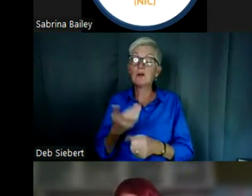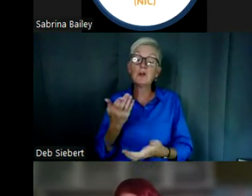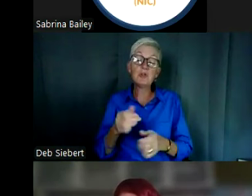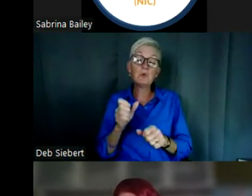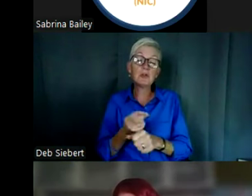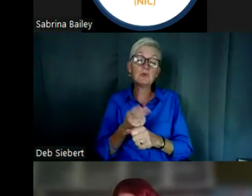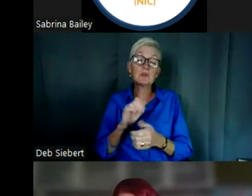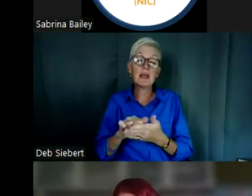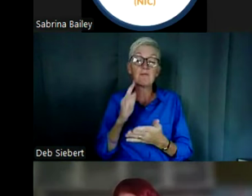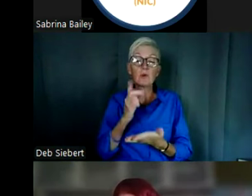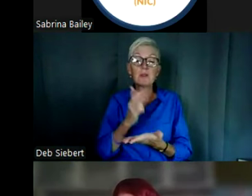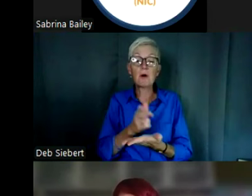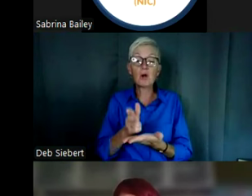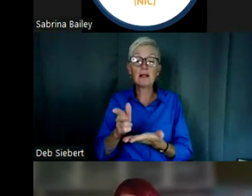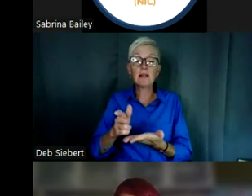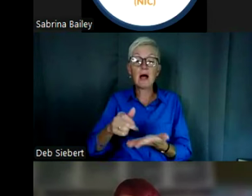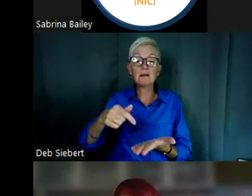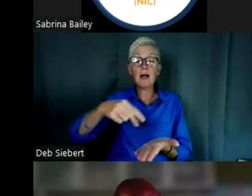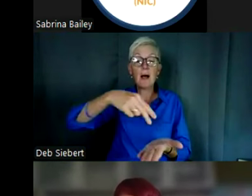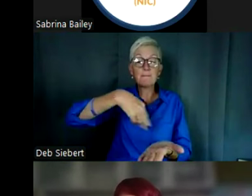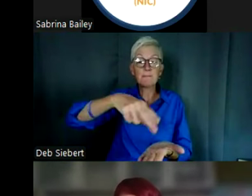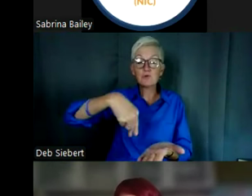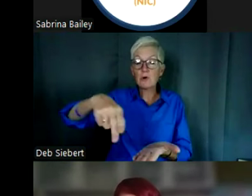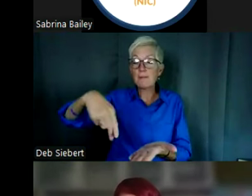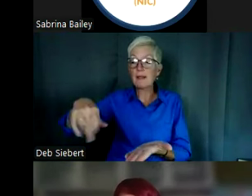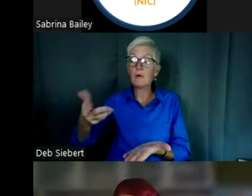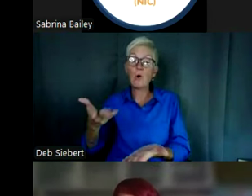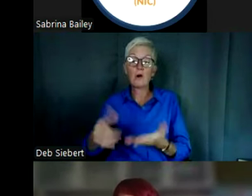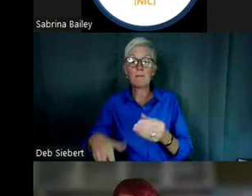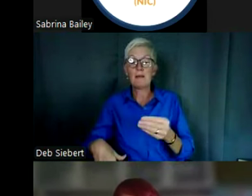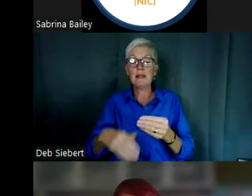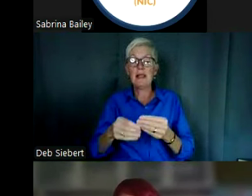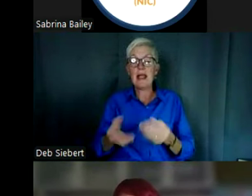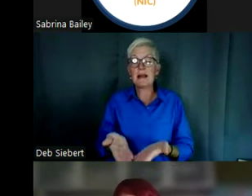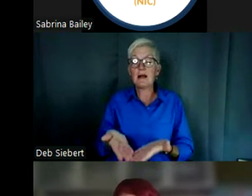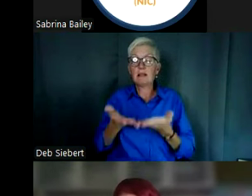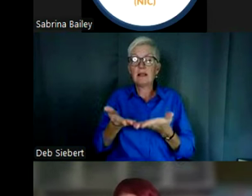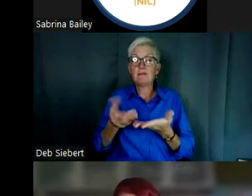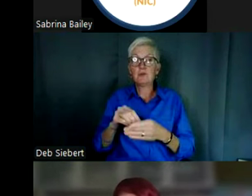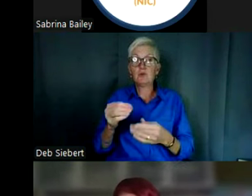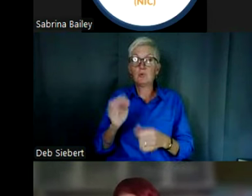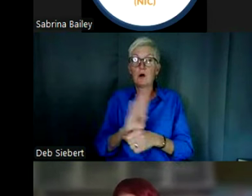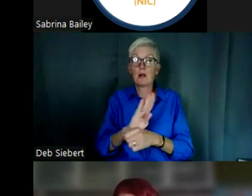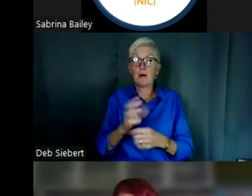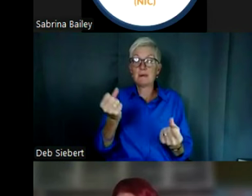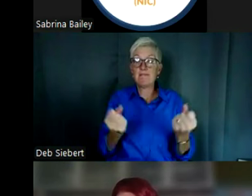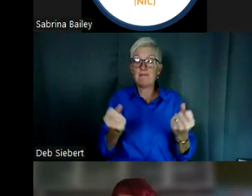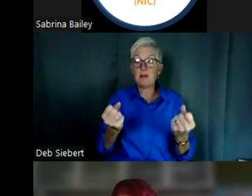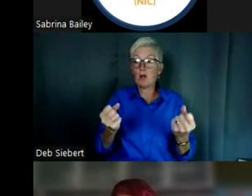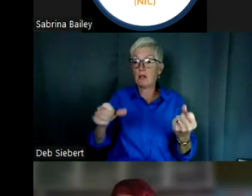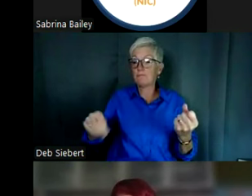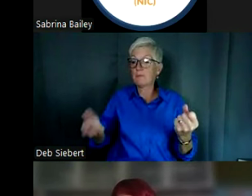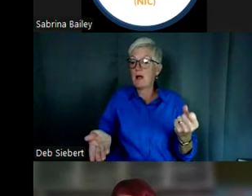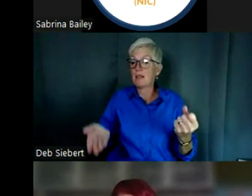spaces, could be used for putting a lift on a company vehicle or putting hand controls on a company vehicle for somebody, for